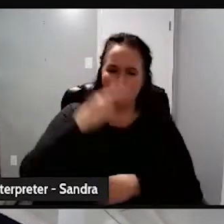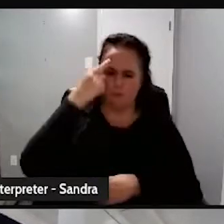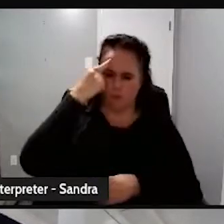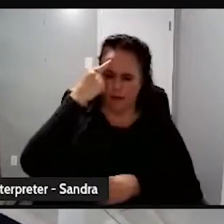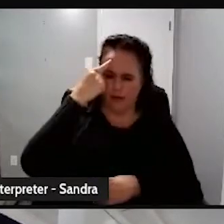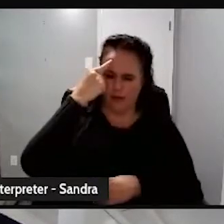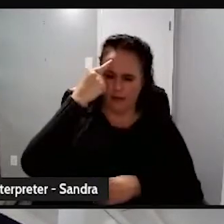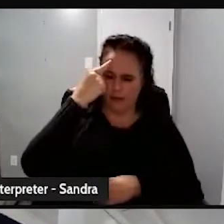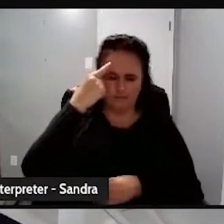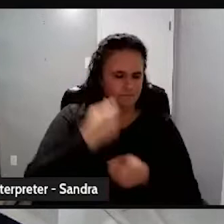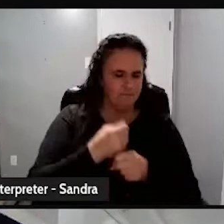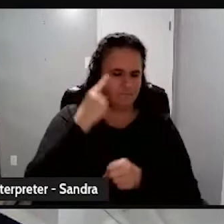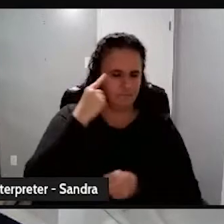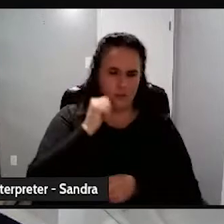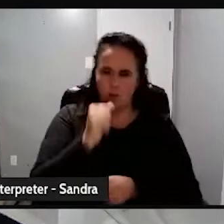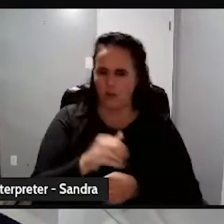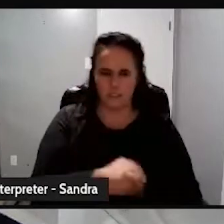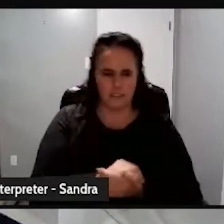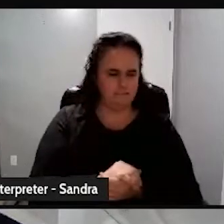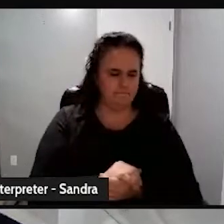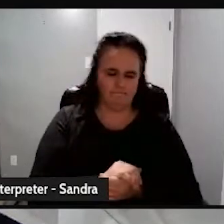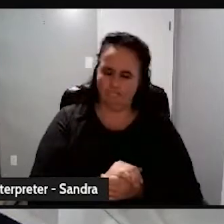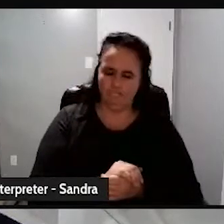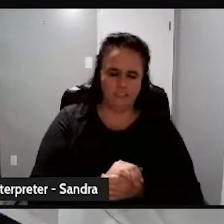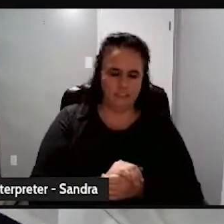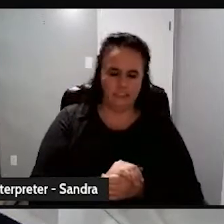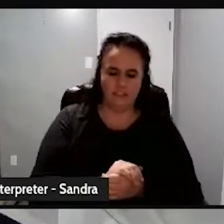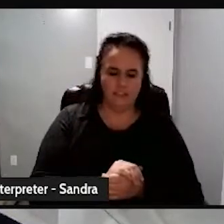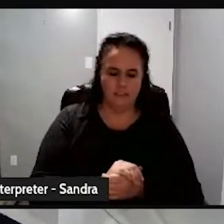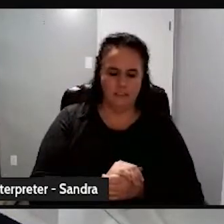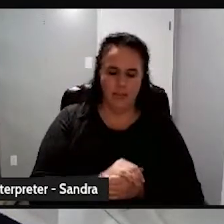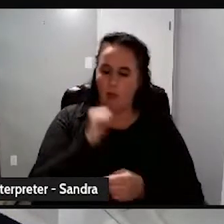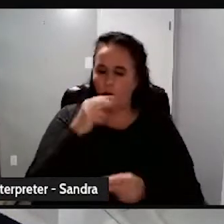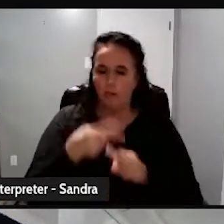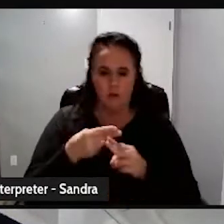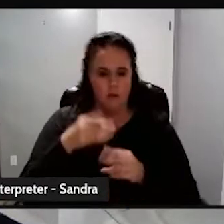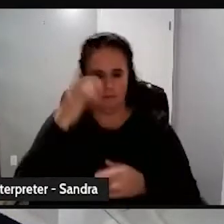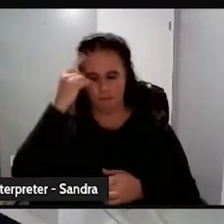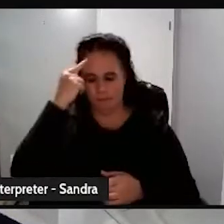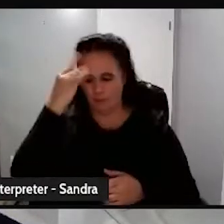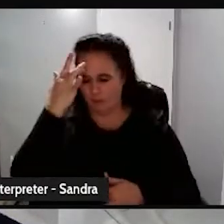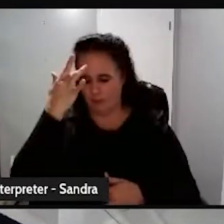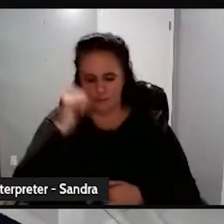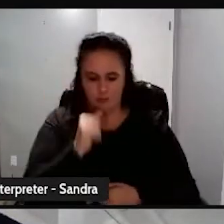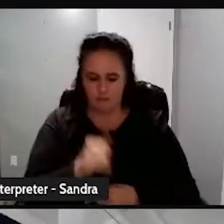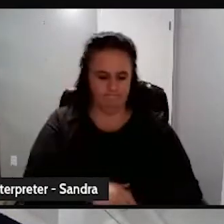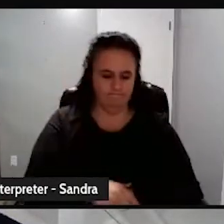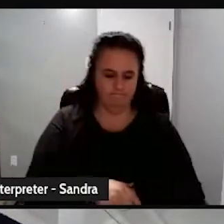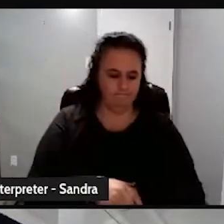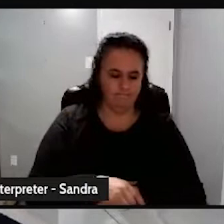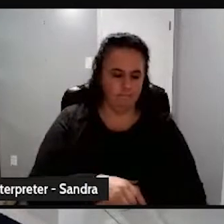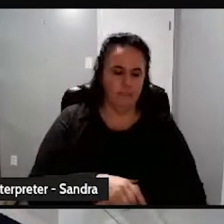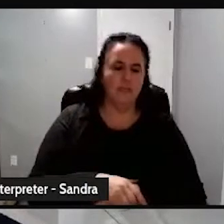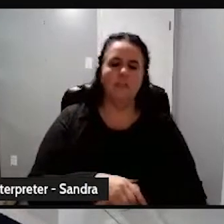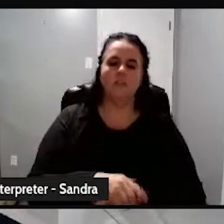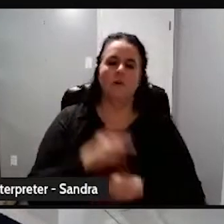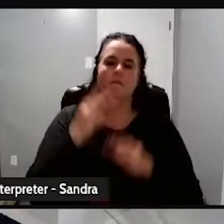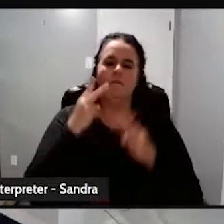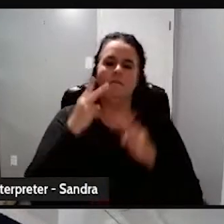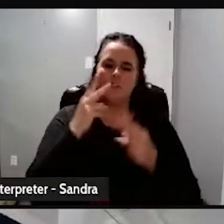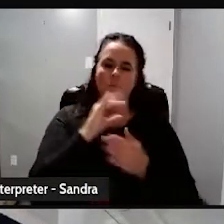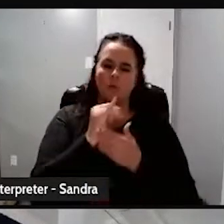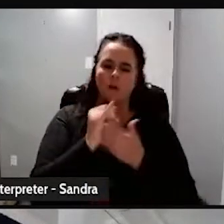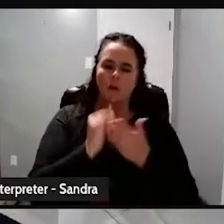doesn't make sense. In terms of being an artist, I have always been an